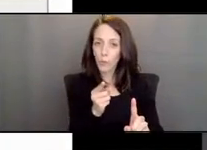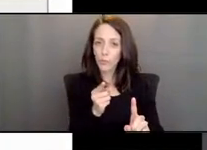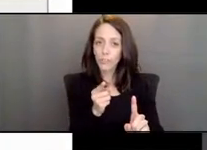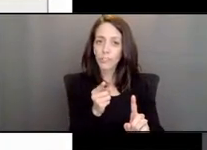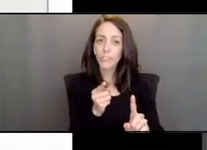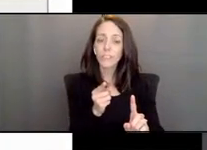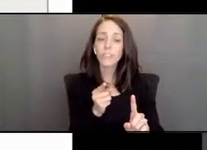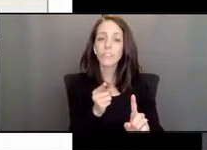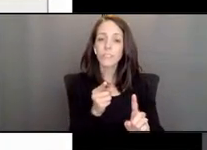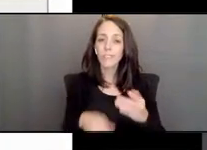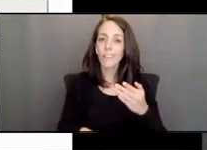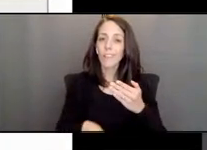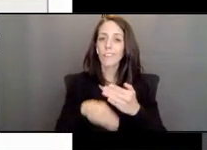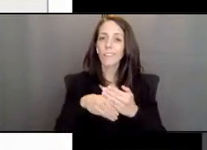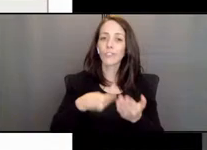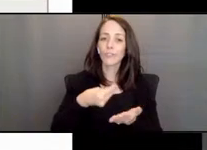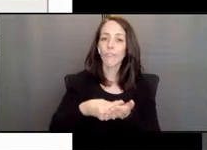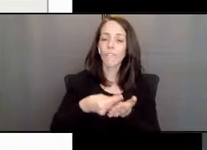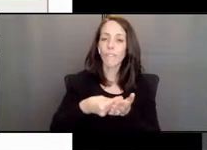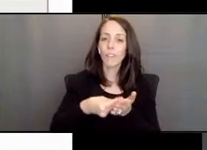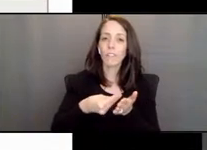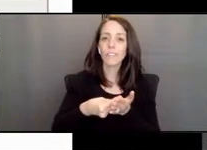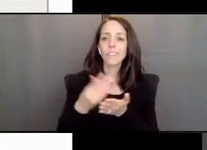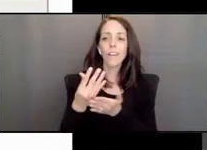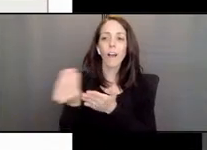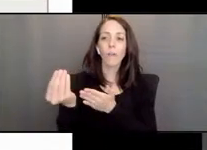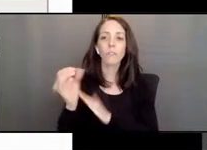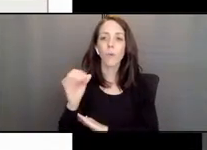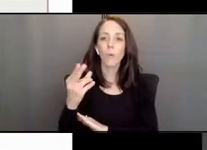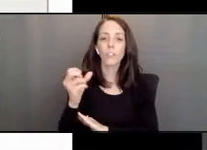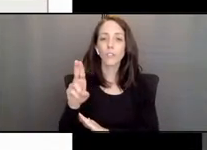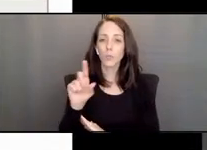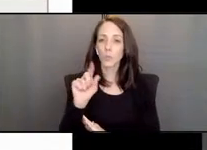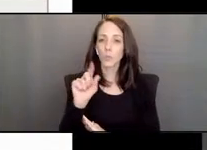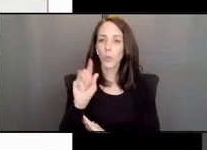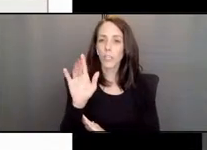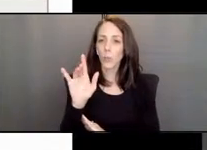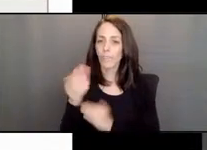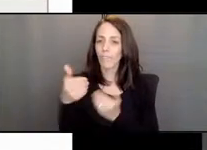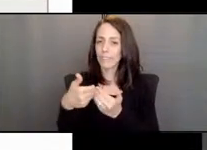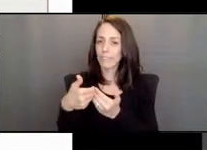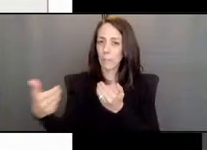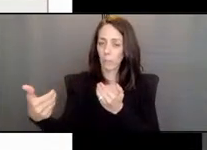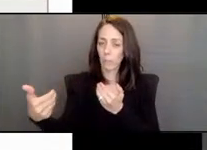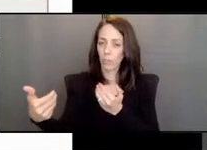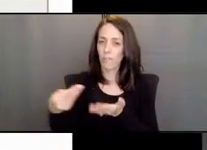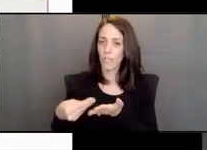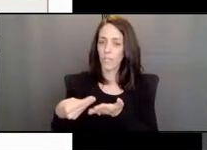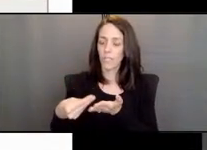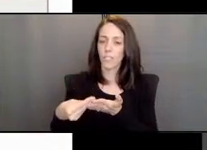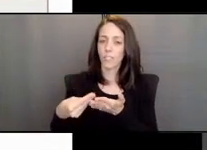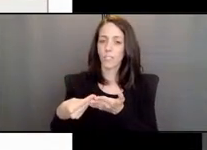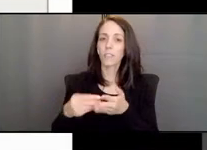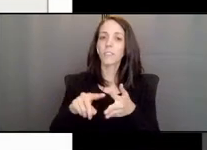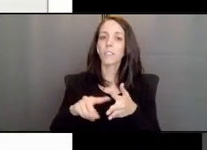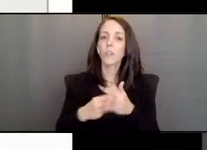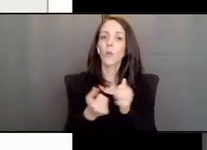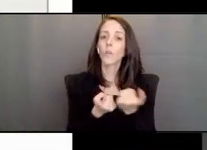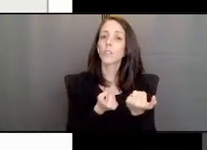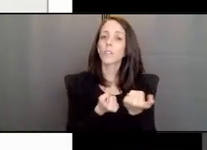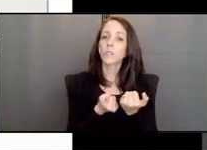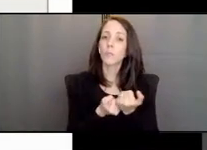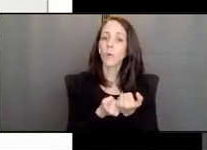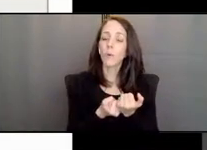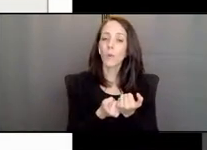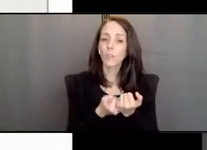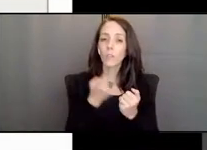additional funding sources for outside of the OHSU 2025 dedicated funding, beginning with support for our aspirational goal of